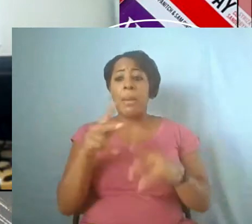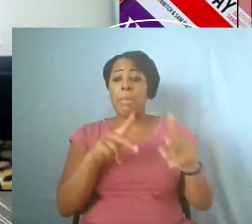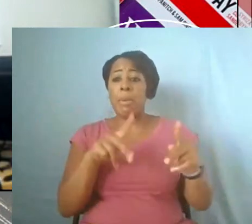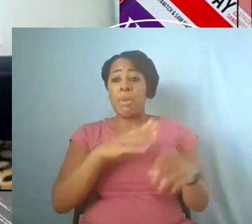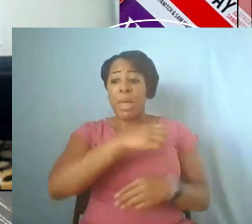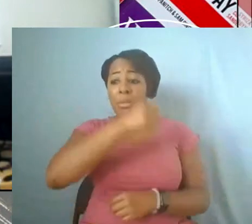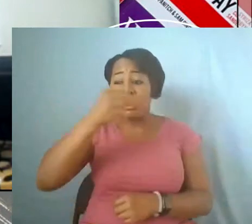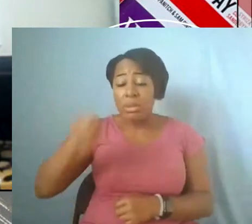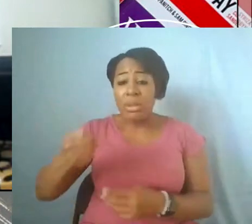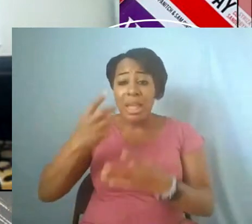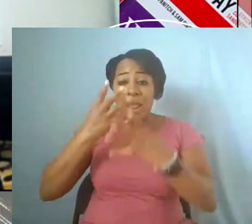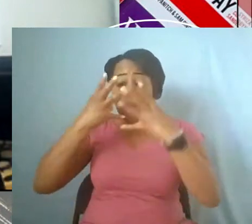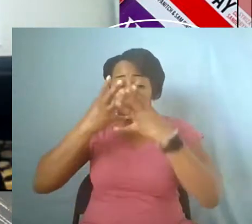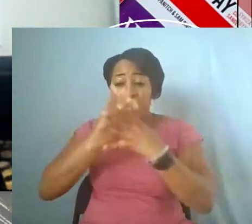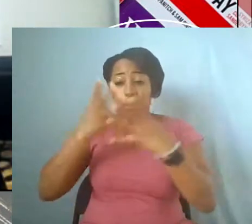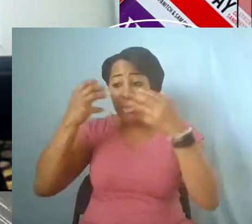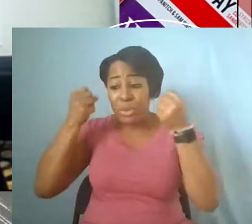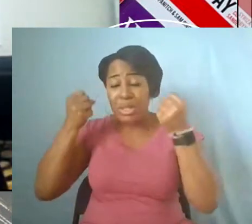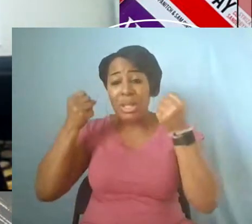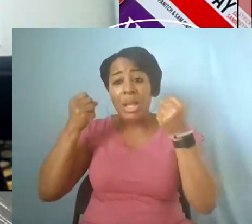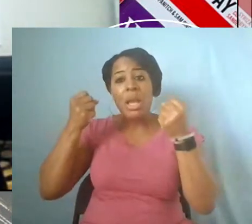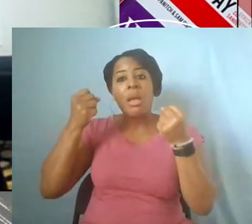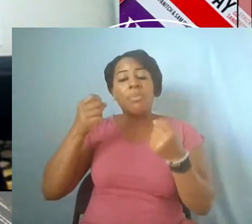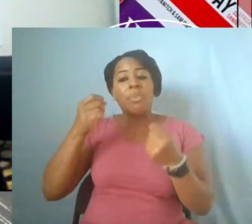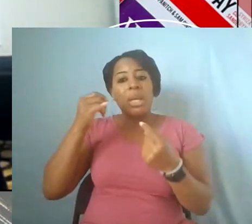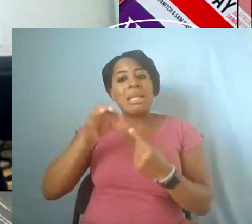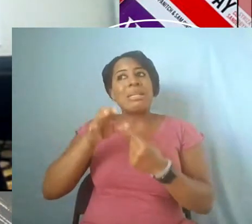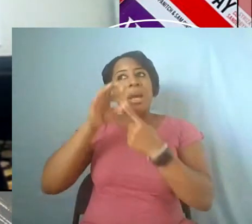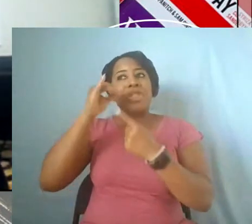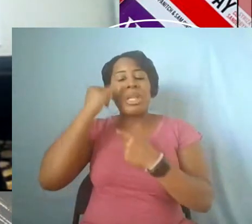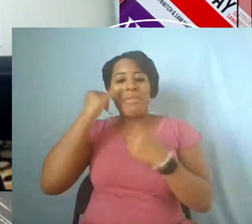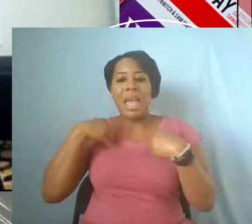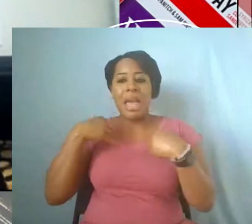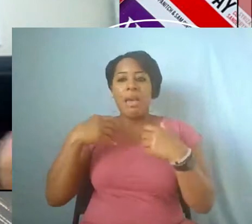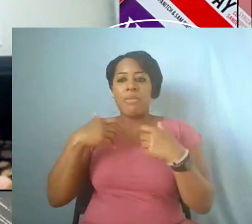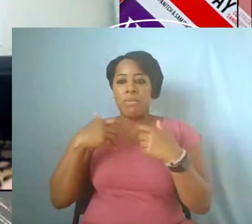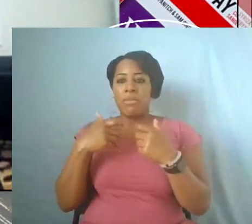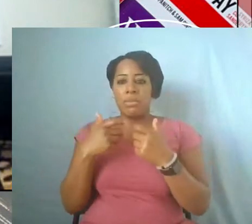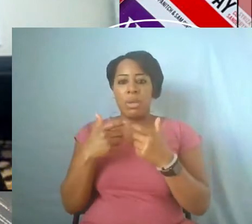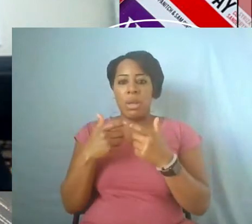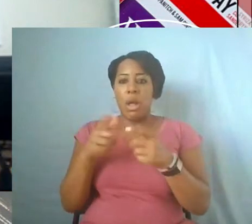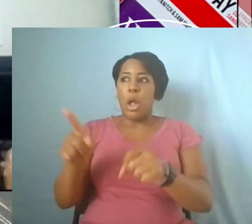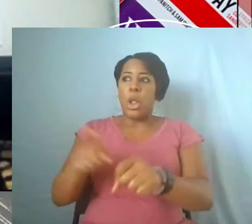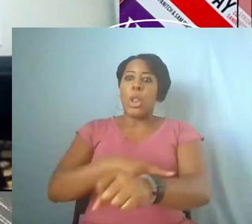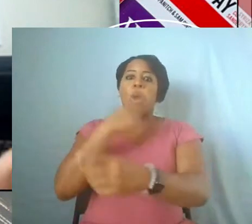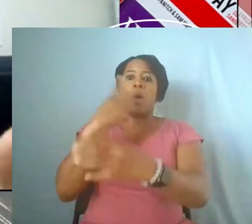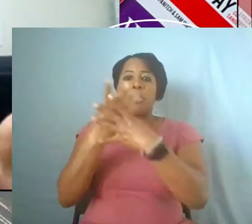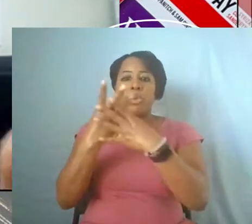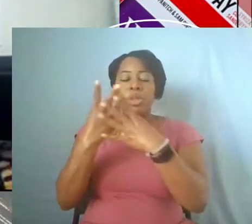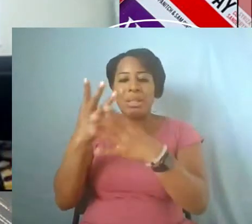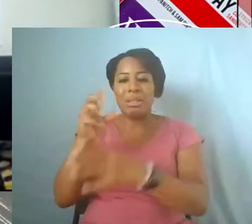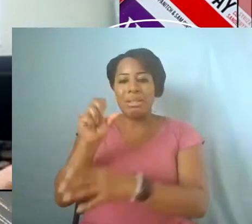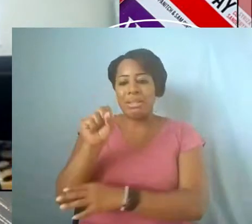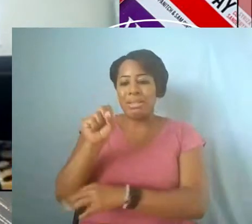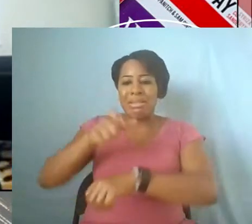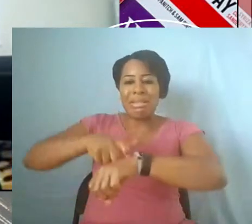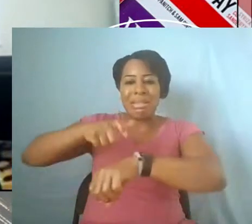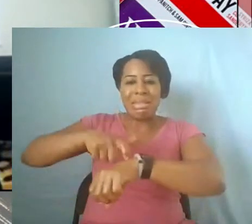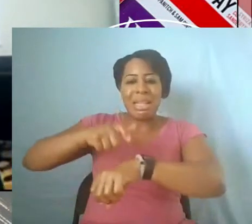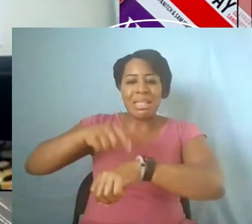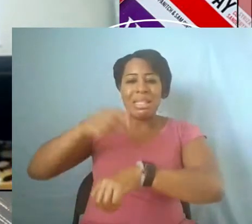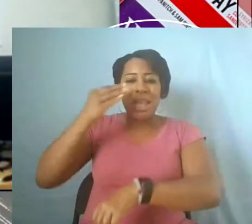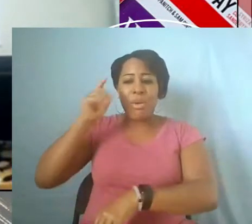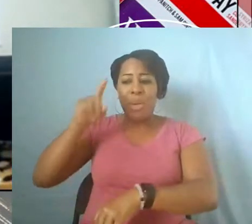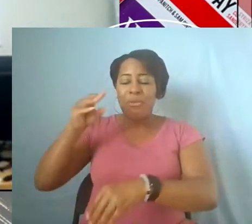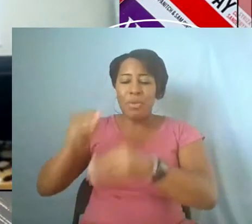they know that they have to go inside and fix what went wrong. And when they come out, they are more ready than